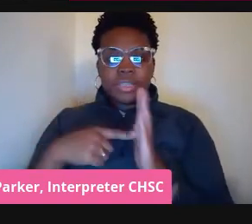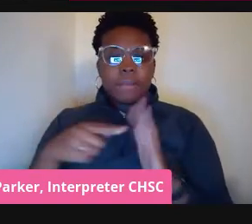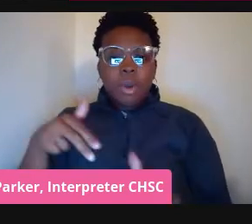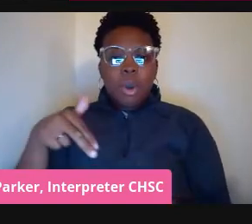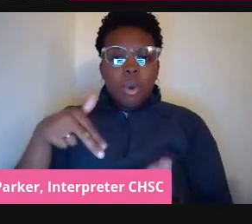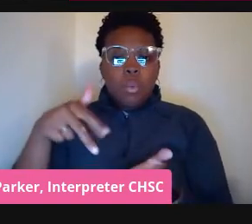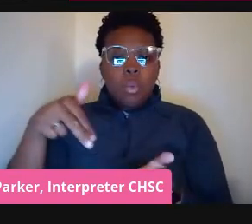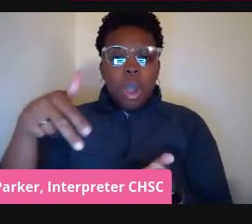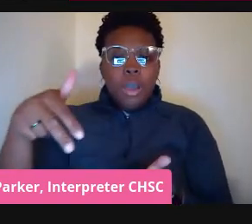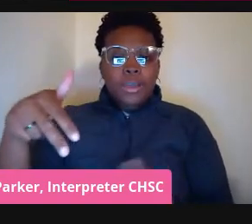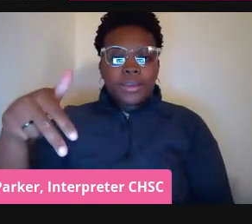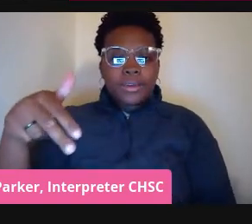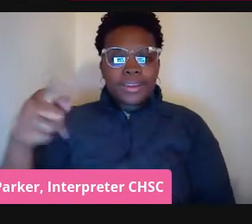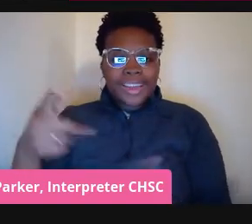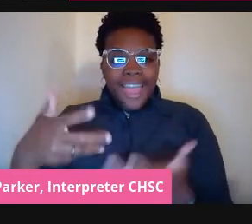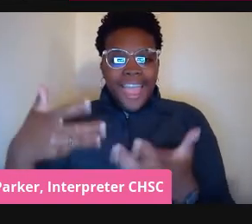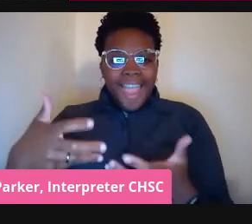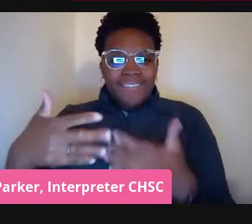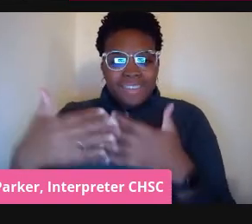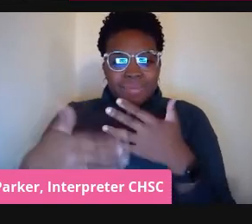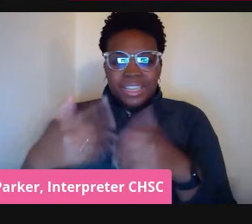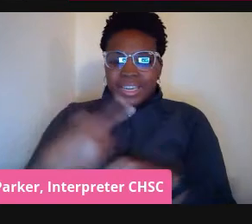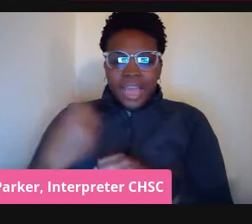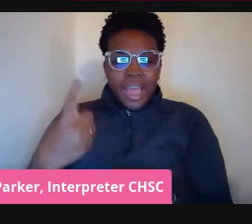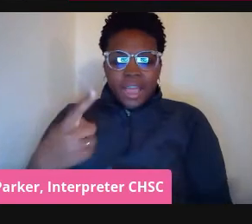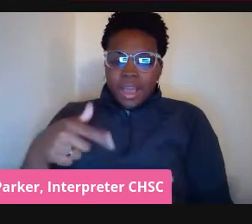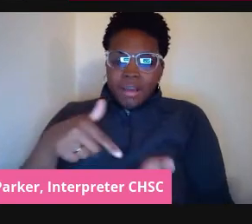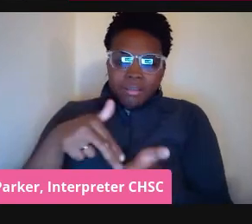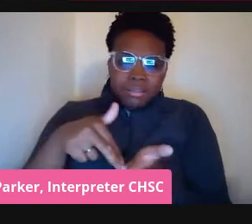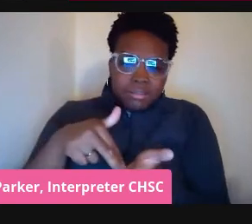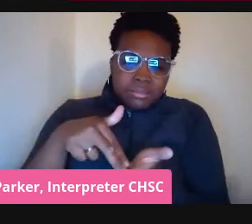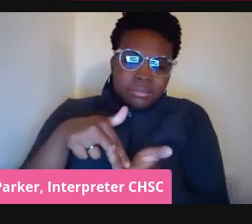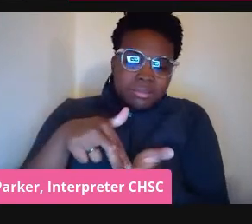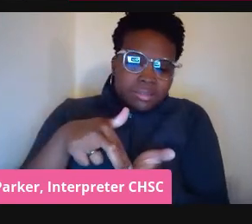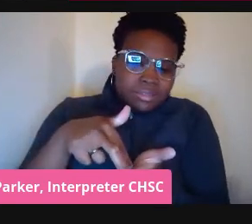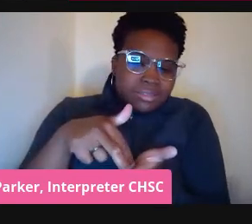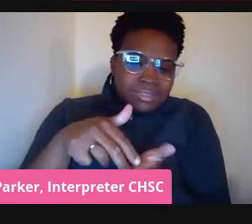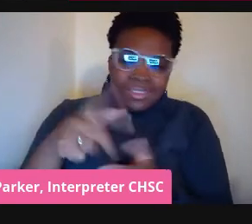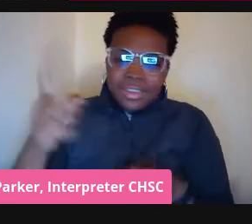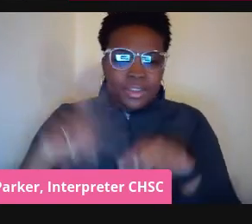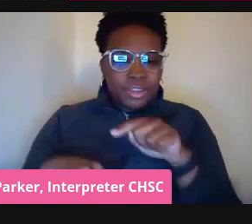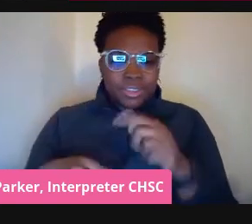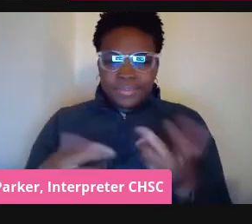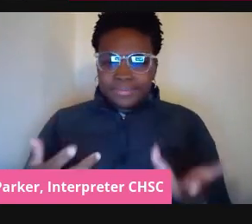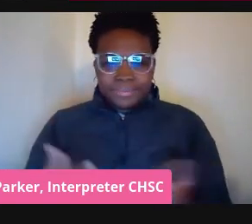heavy day was just unheard of. I couldn't do it. So